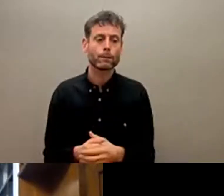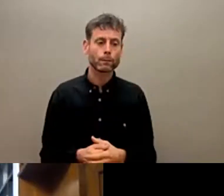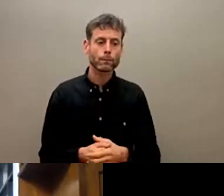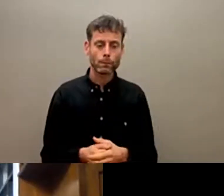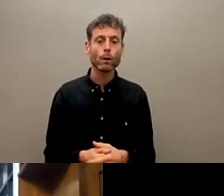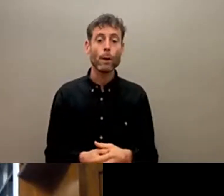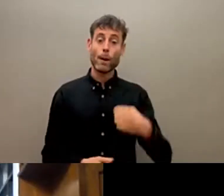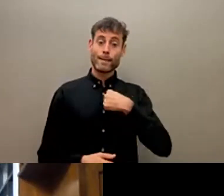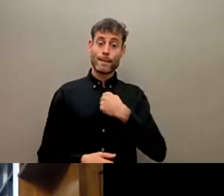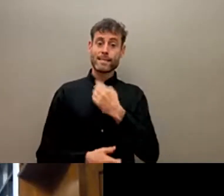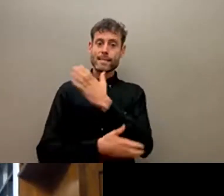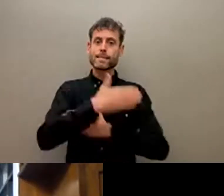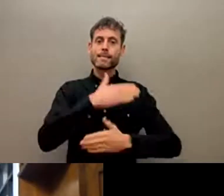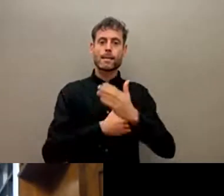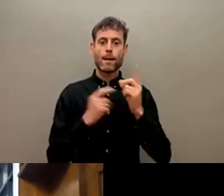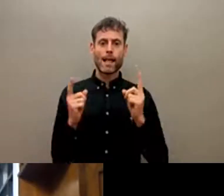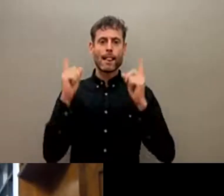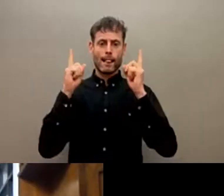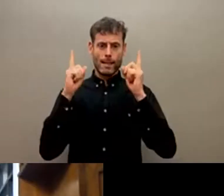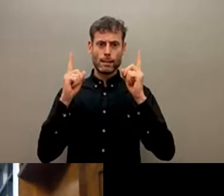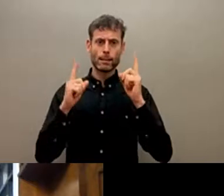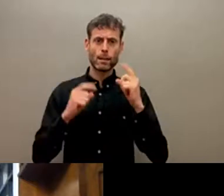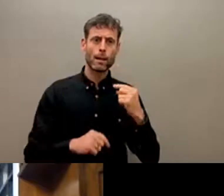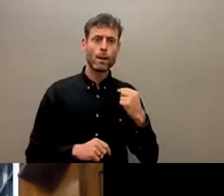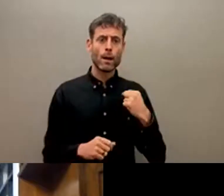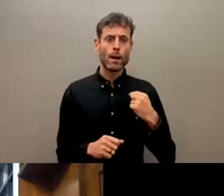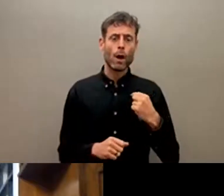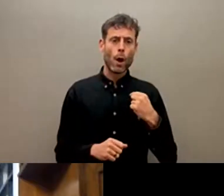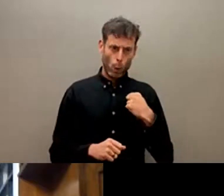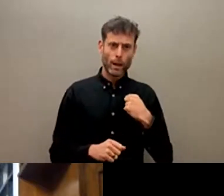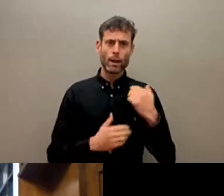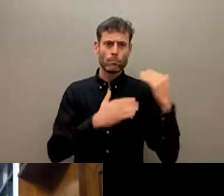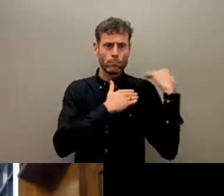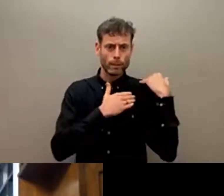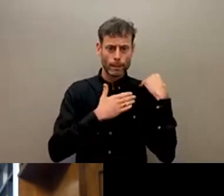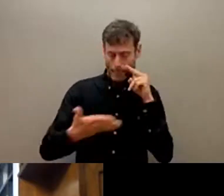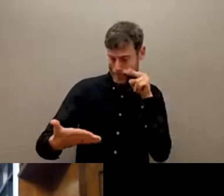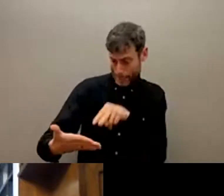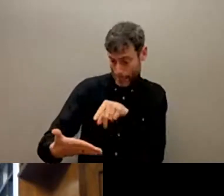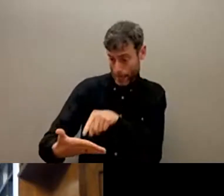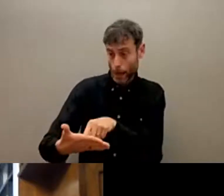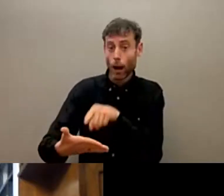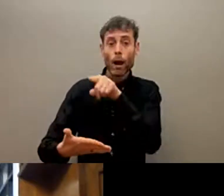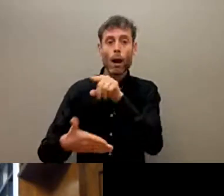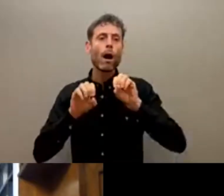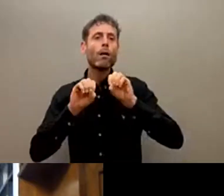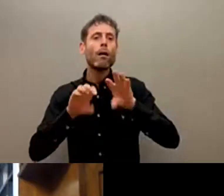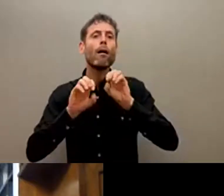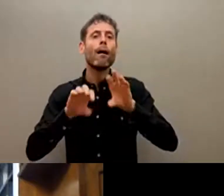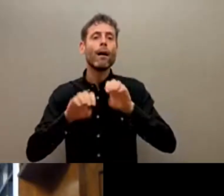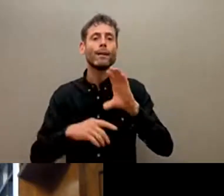look from the sideline if the reports is giving a real picture. In this instance, Abilities Foundation